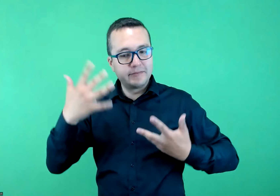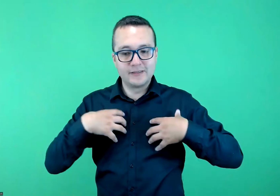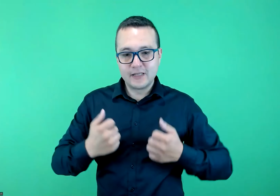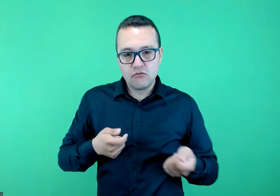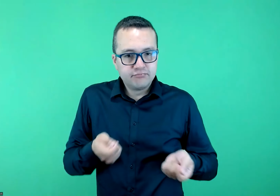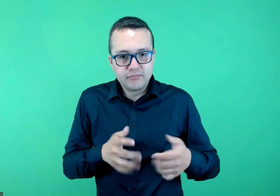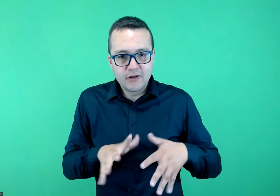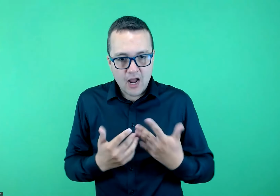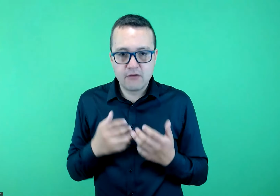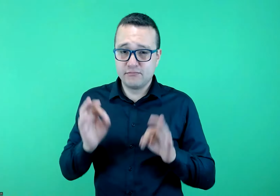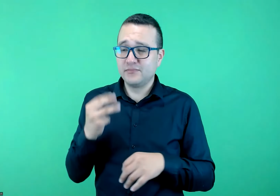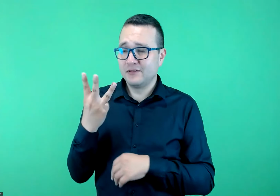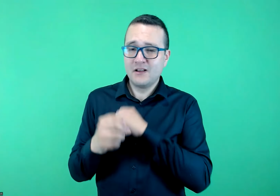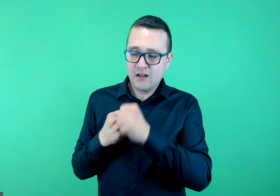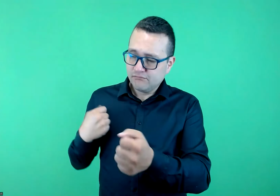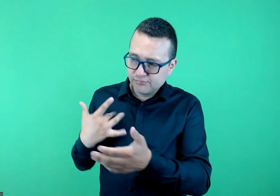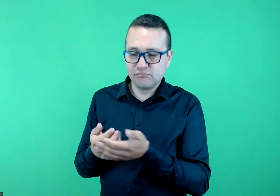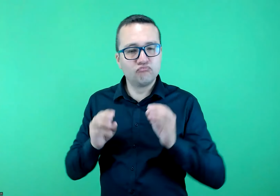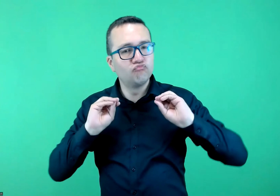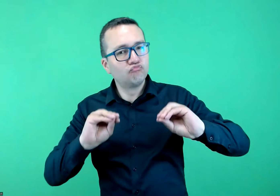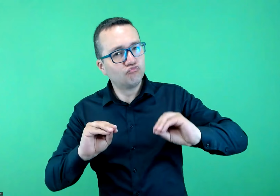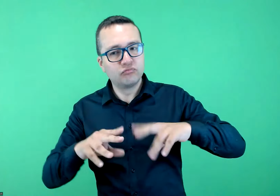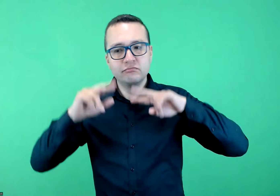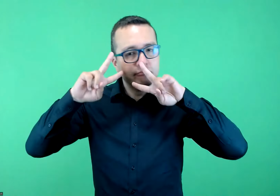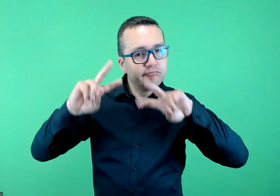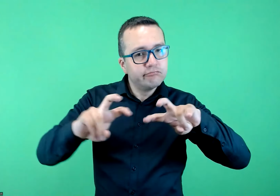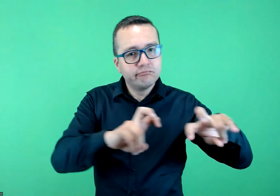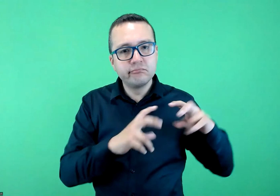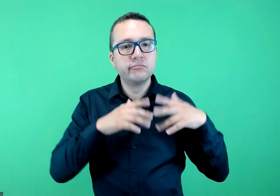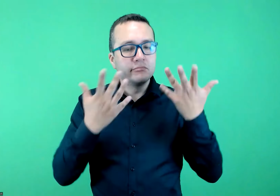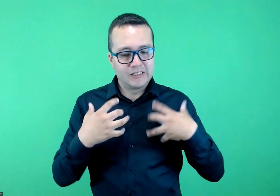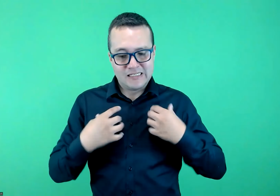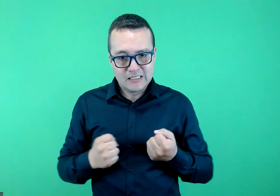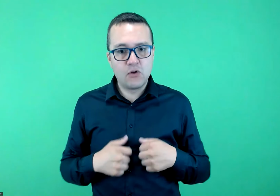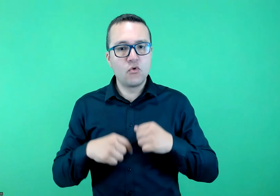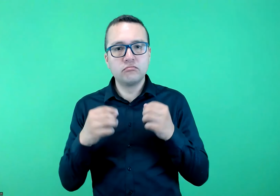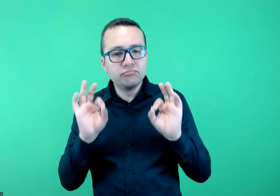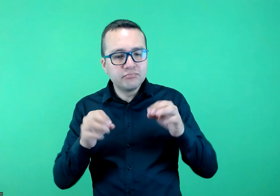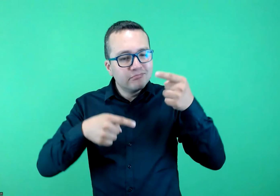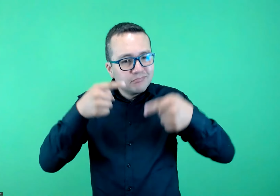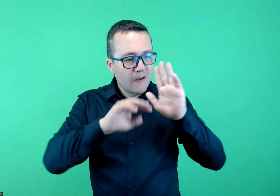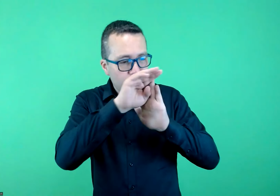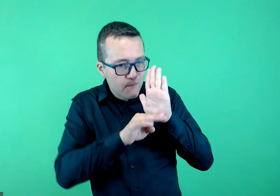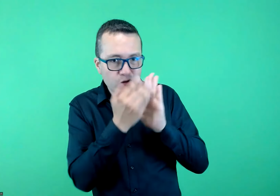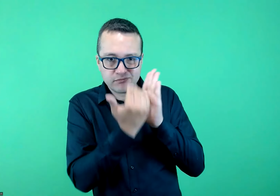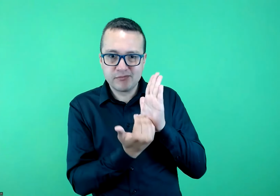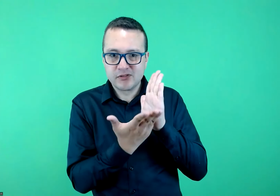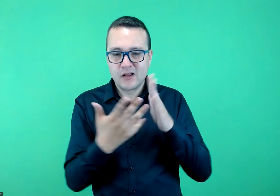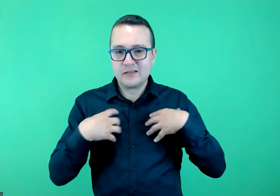and internationally in teaching, research, and management of healthcare systems, as well as healthcare policies, and who has prepared